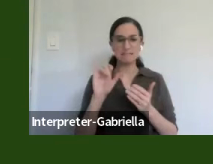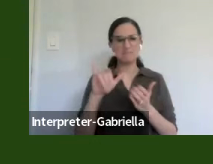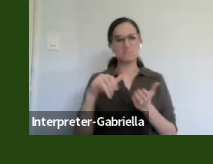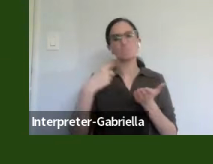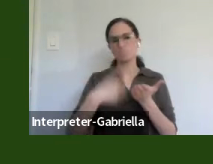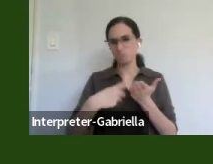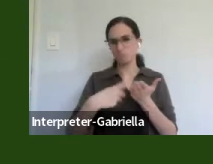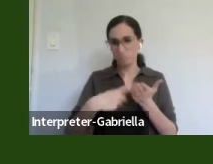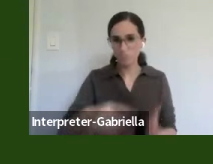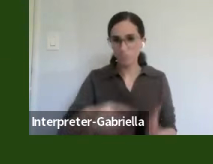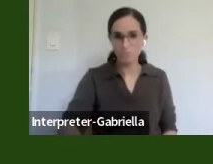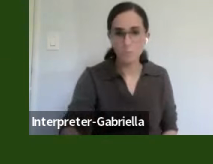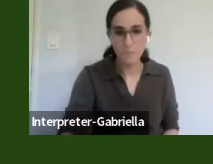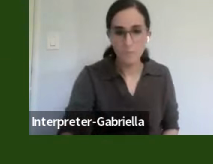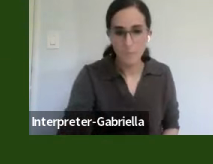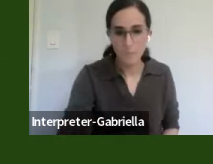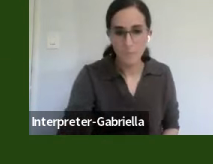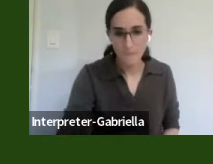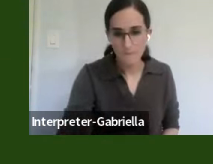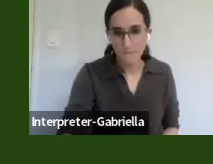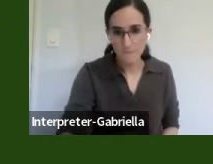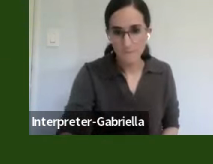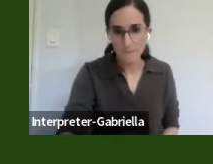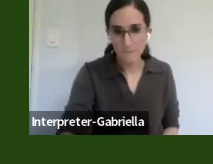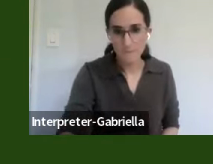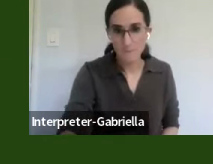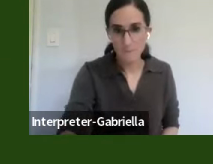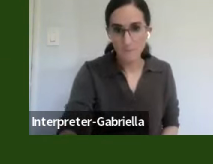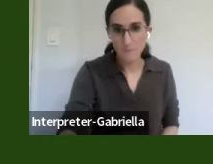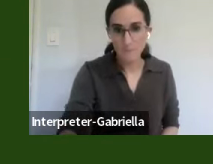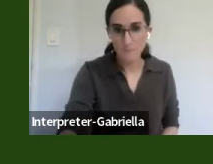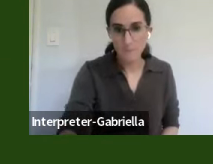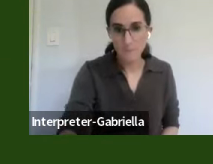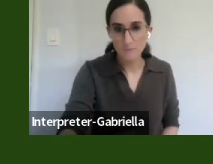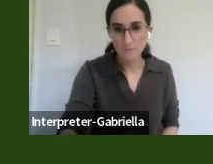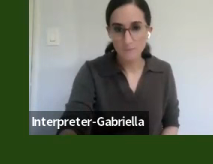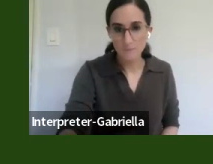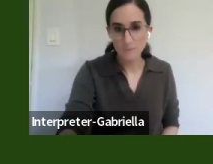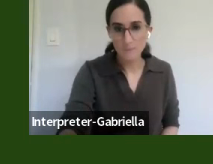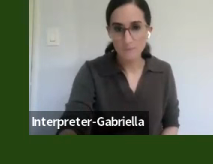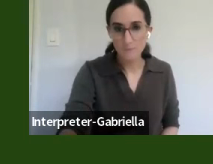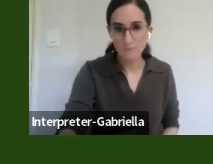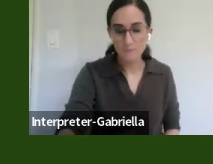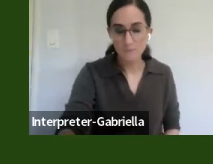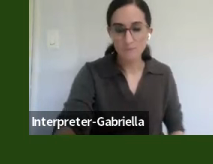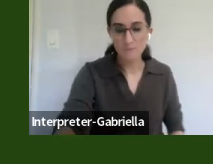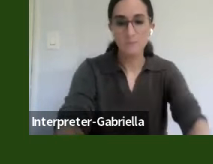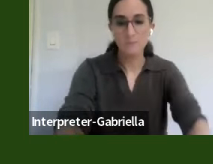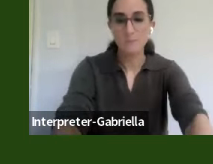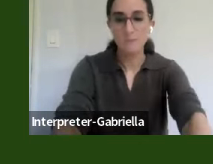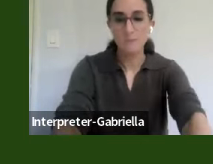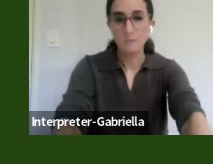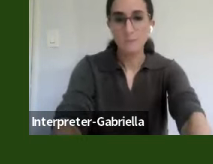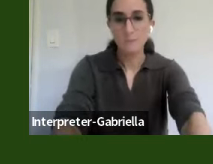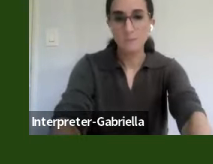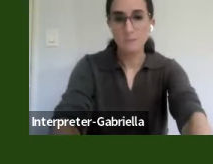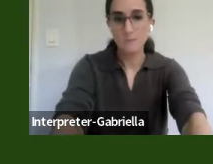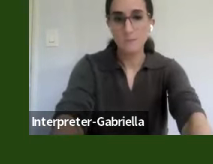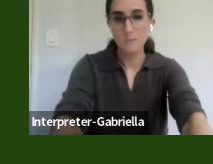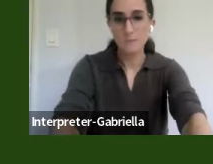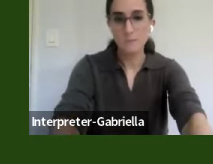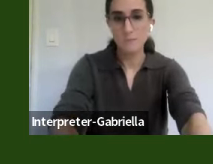también poder implementar con las ideas que hablamos, herramientas que podrían indicar